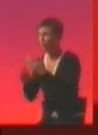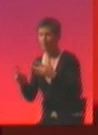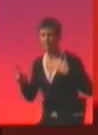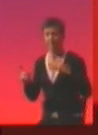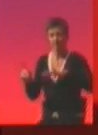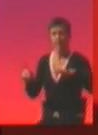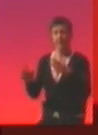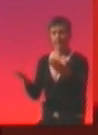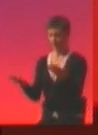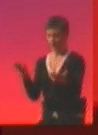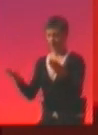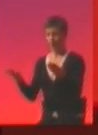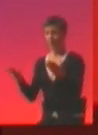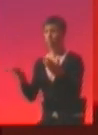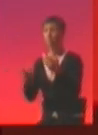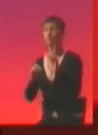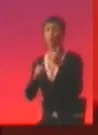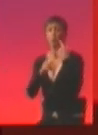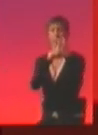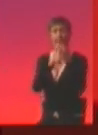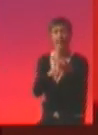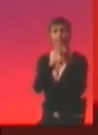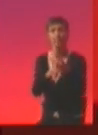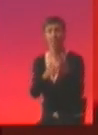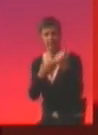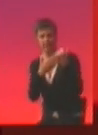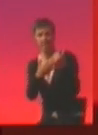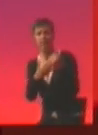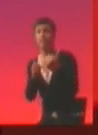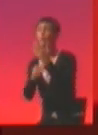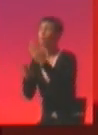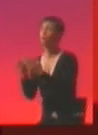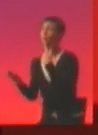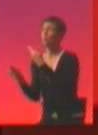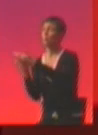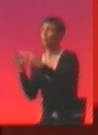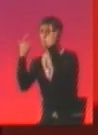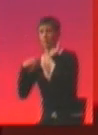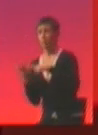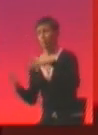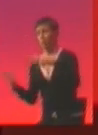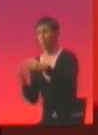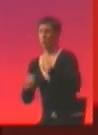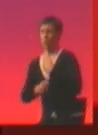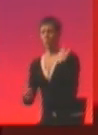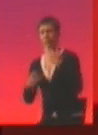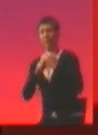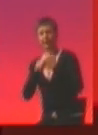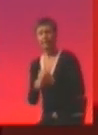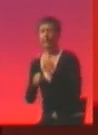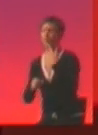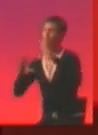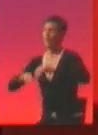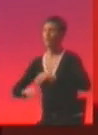life, helping carers, and Conference, enshrining into law for the first time our historic commitment to end